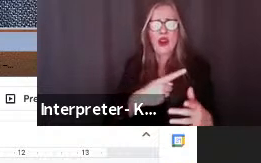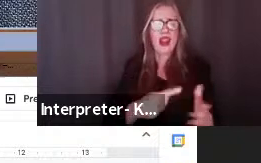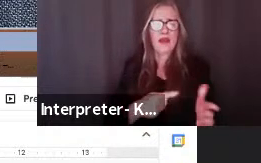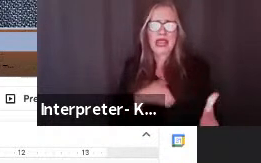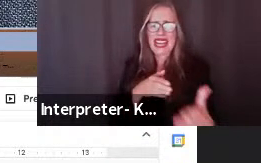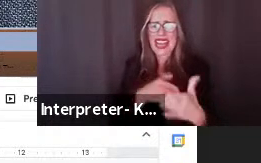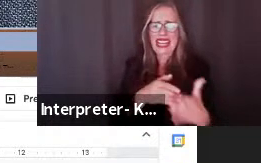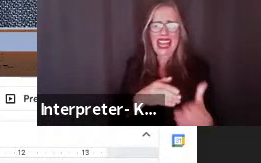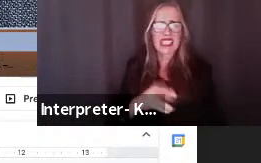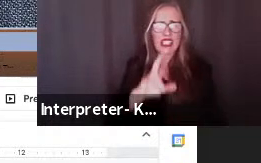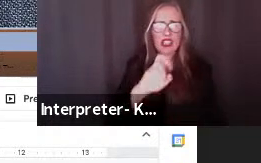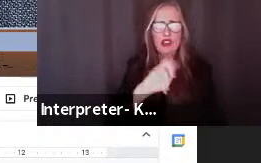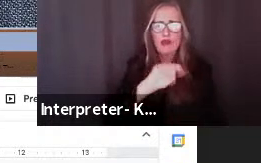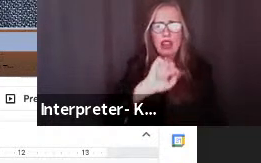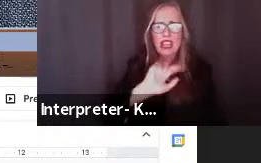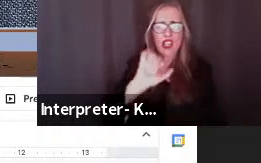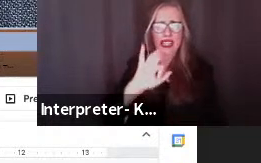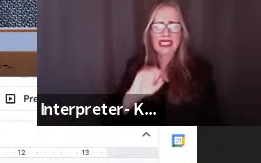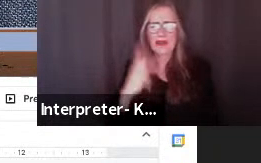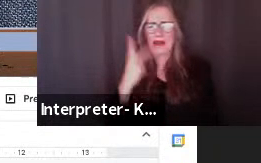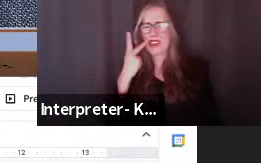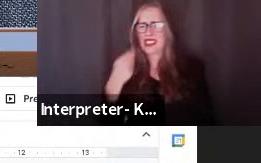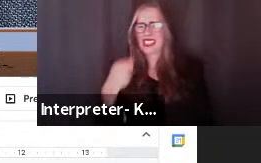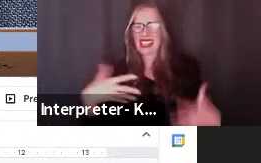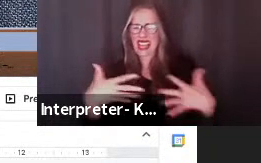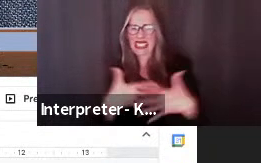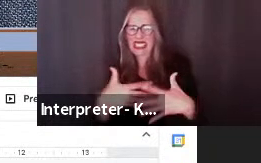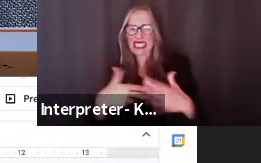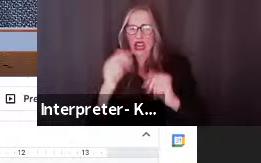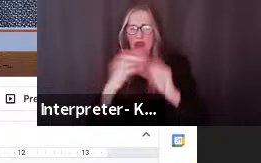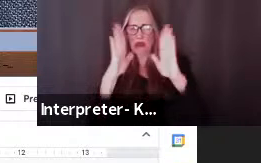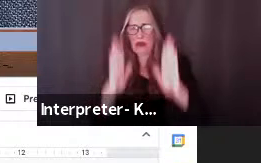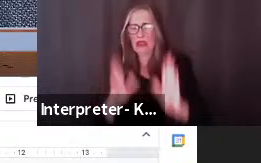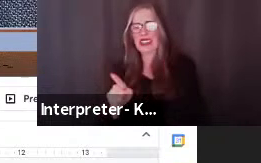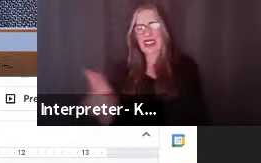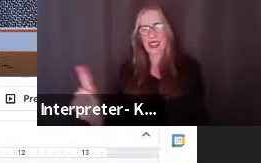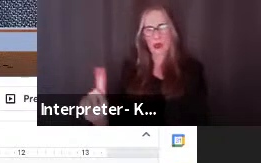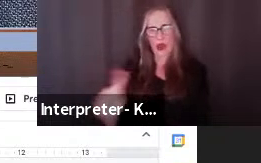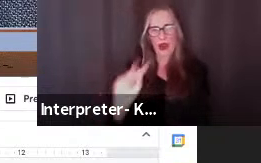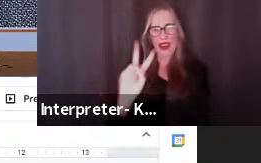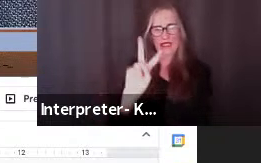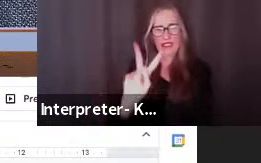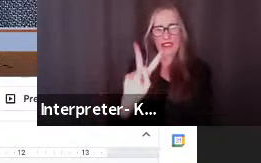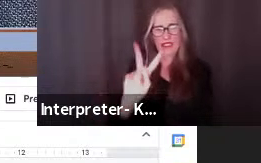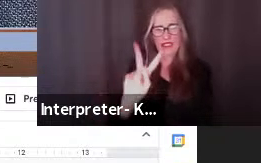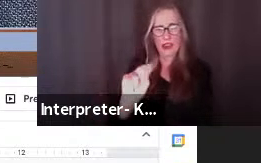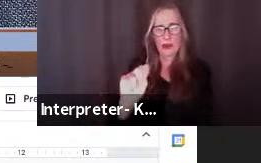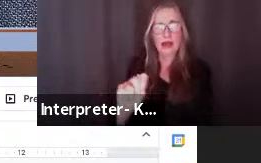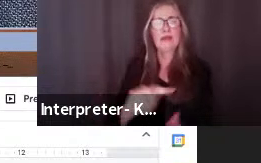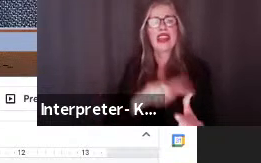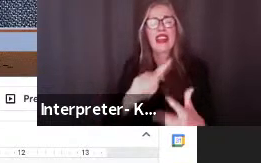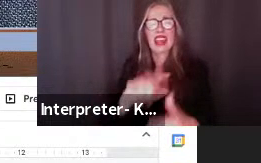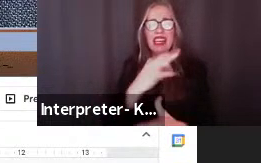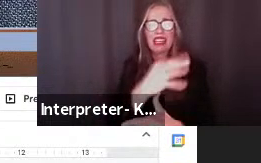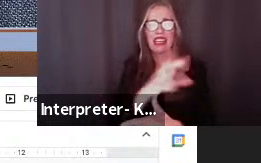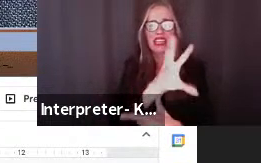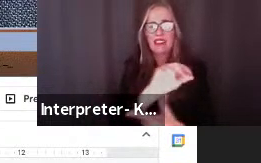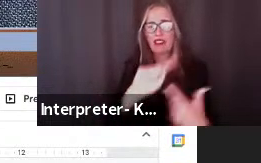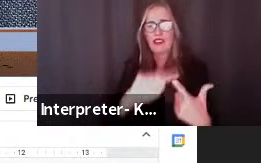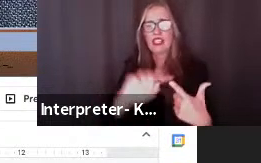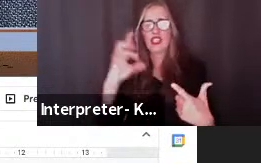that's actually an asylum in vermont in era 2 we're looking at the 50s to the 70s generally in the parenting